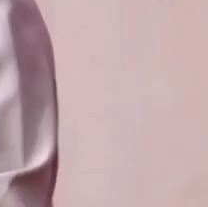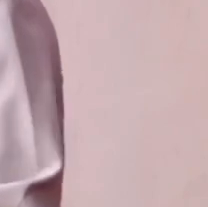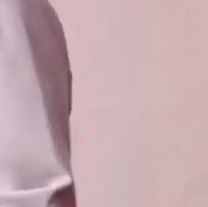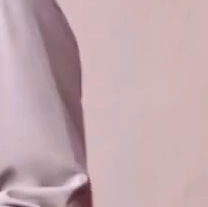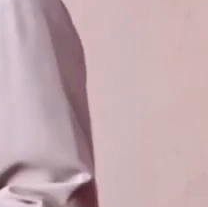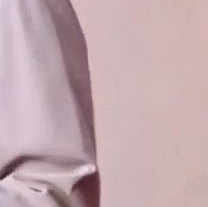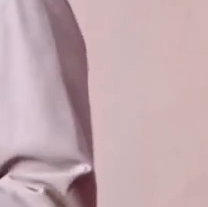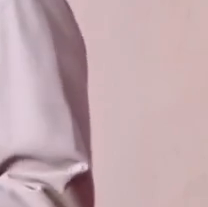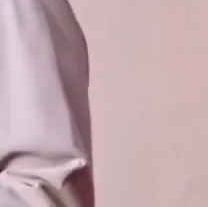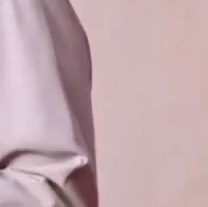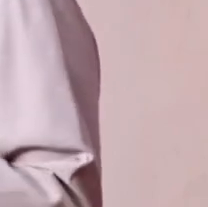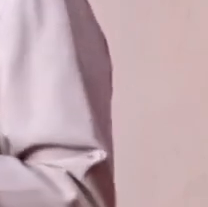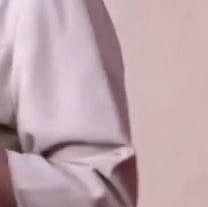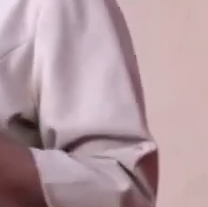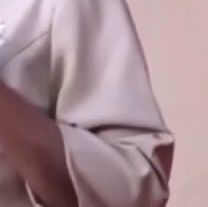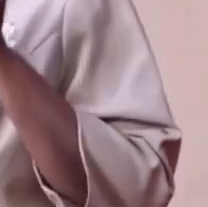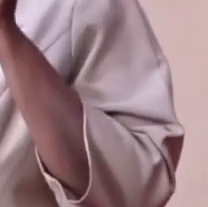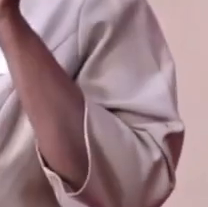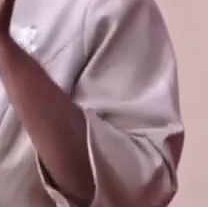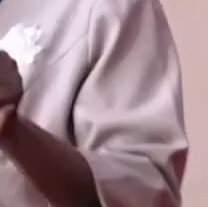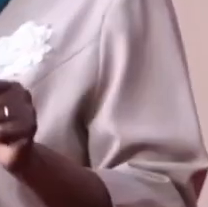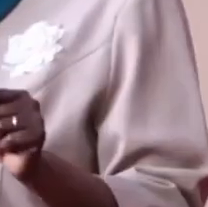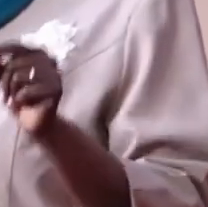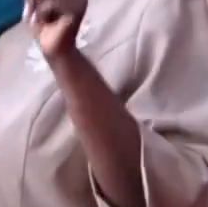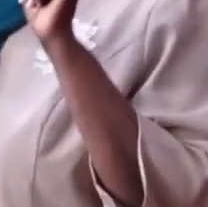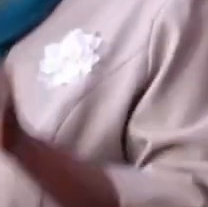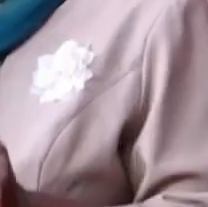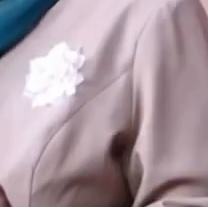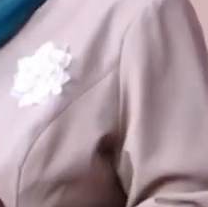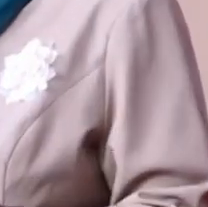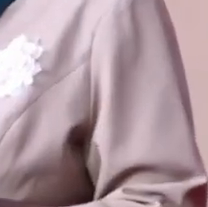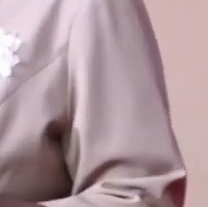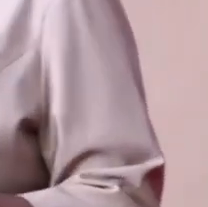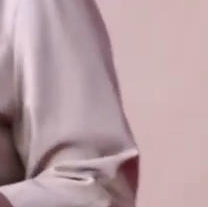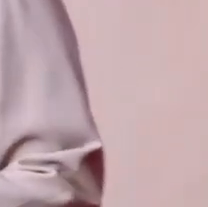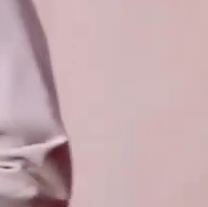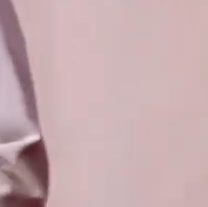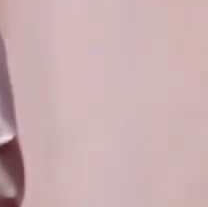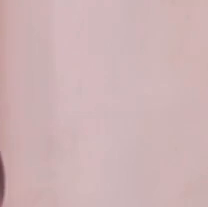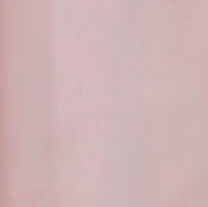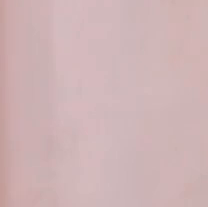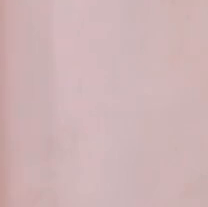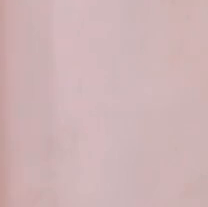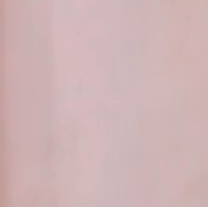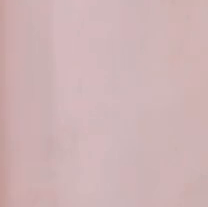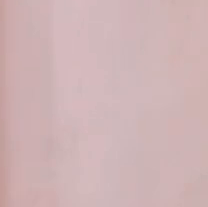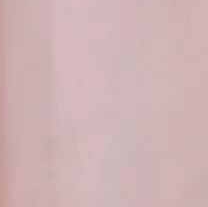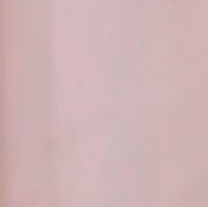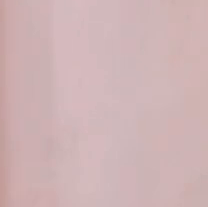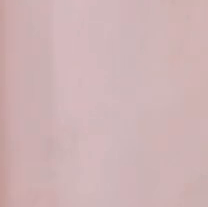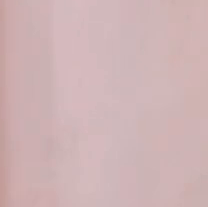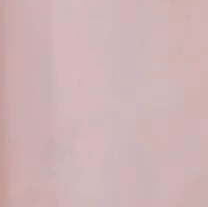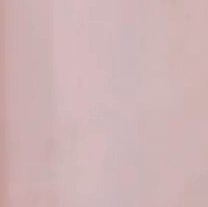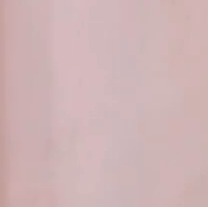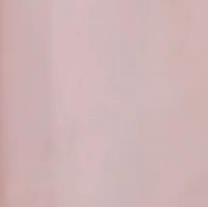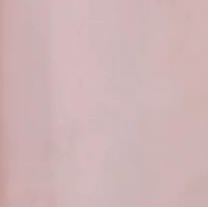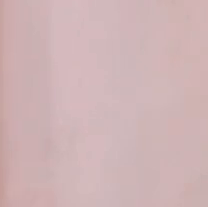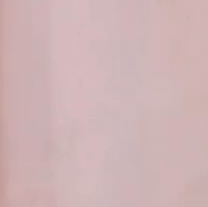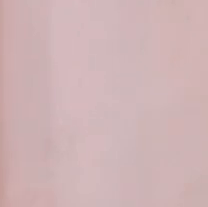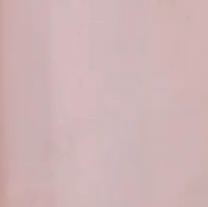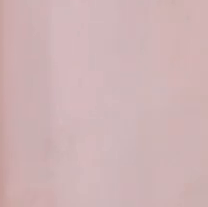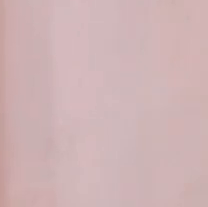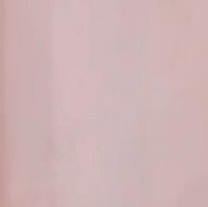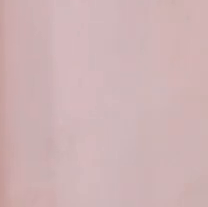that in giving there is what we call seed time and harvest. Nataka tukaelewa ya kwamba katika kutoa kuna ile wakati